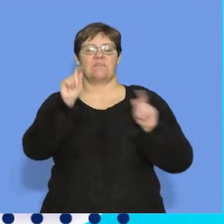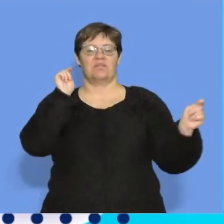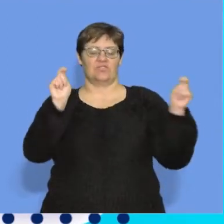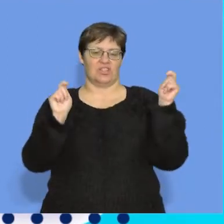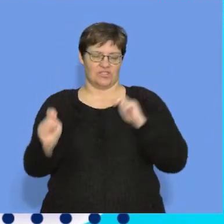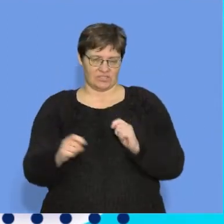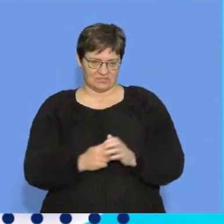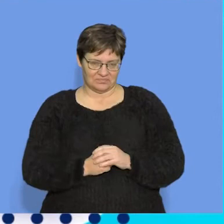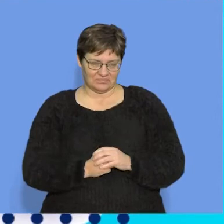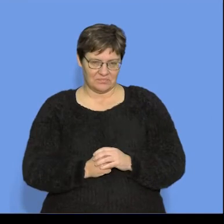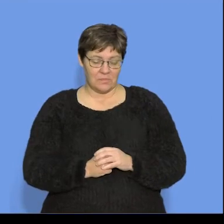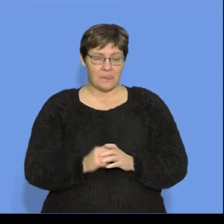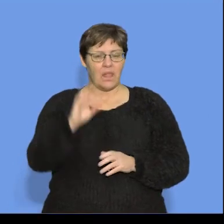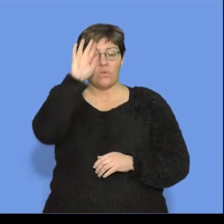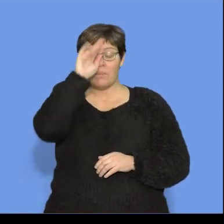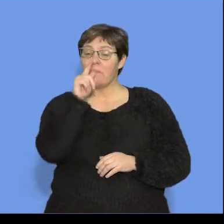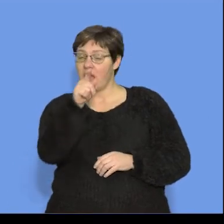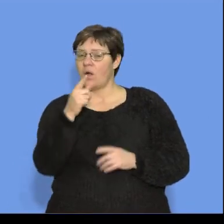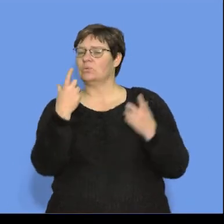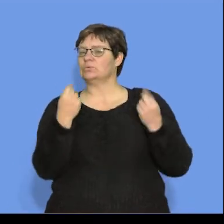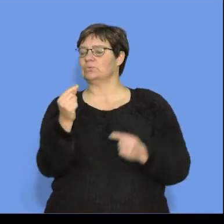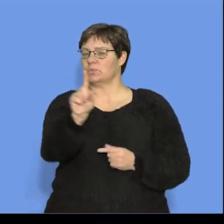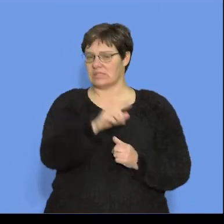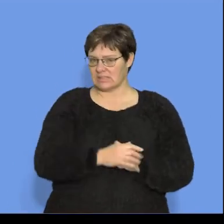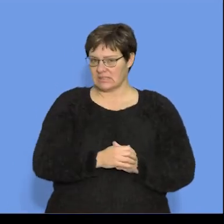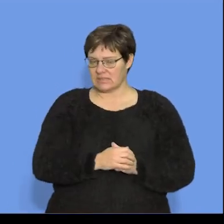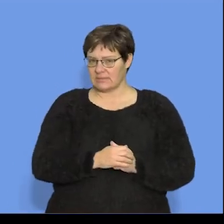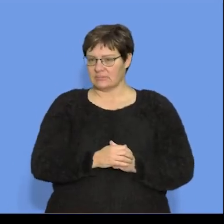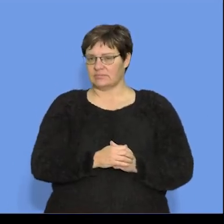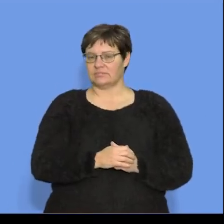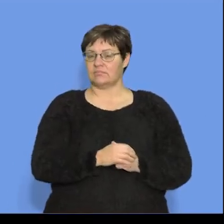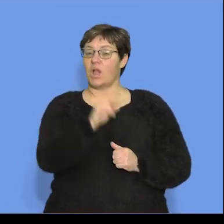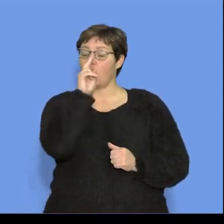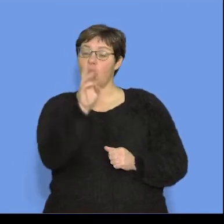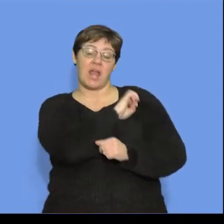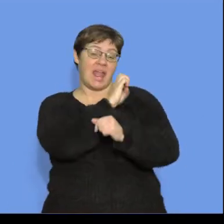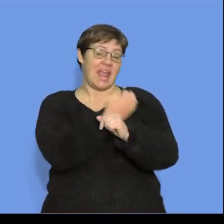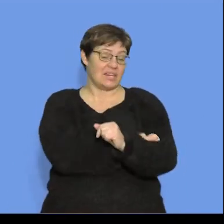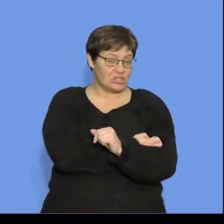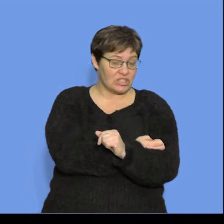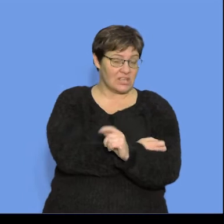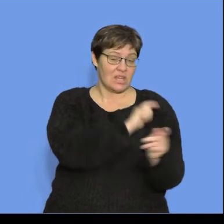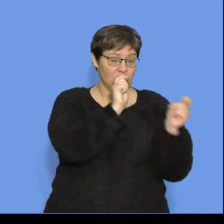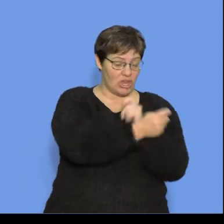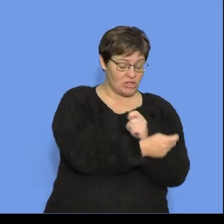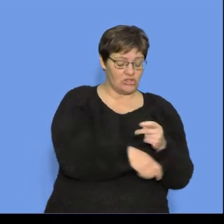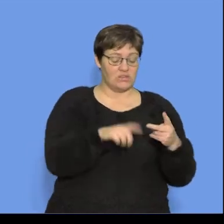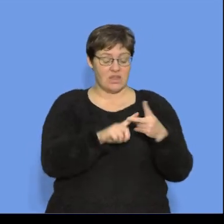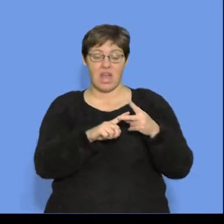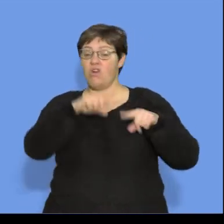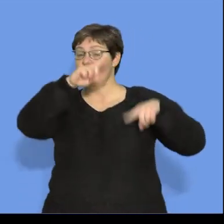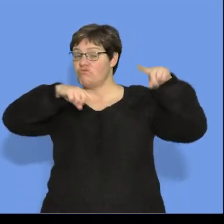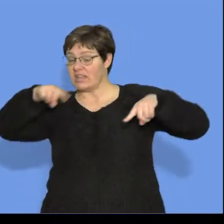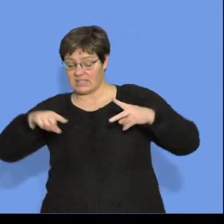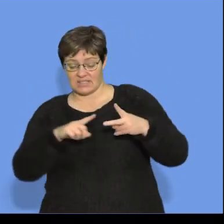so remember what we've done so far. We have looked at energy and change. We've looked at rate